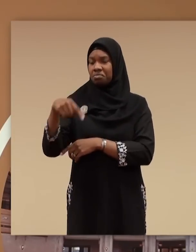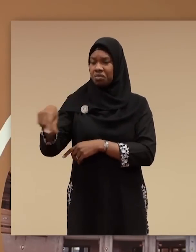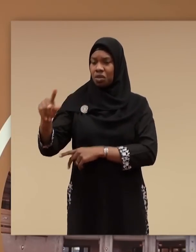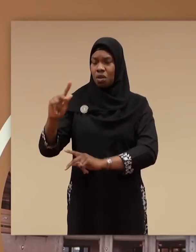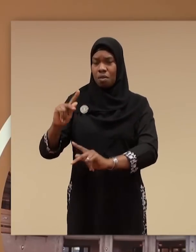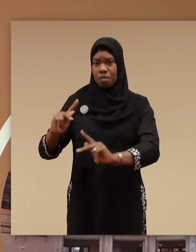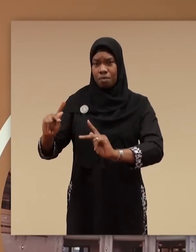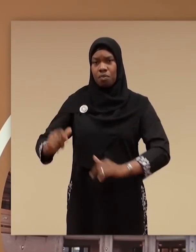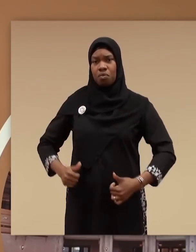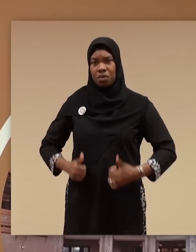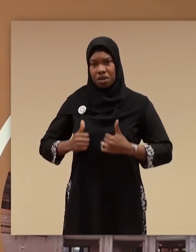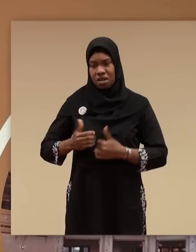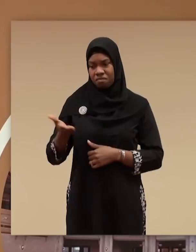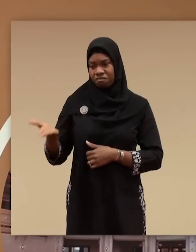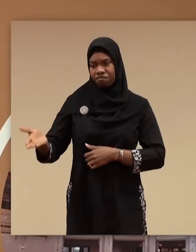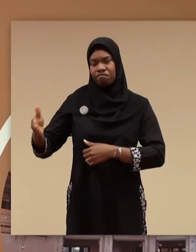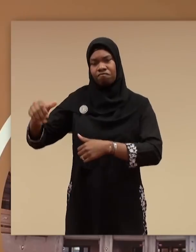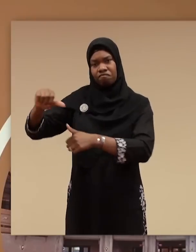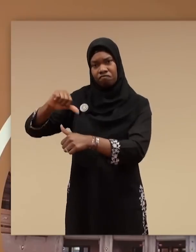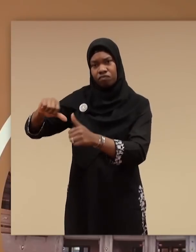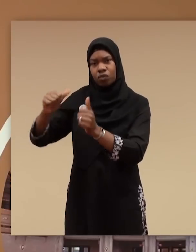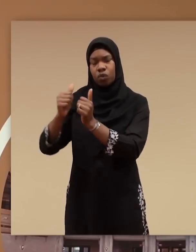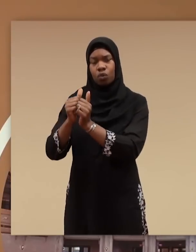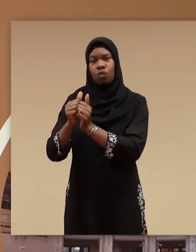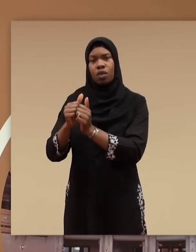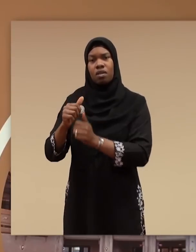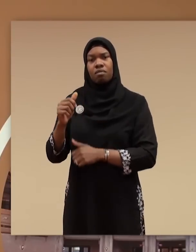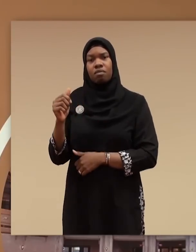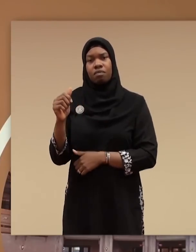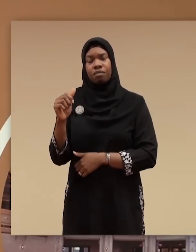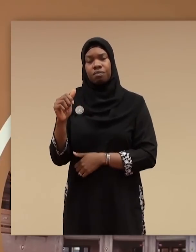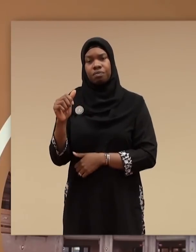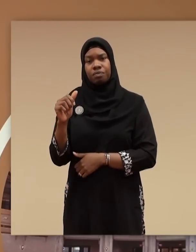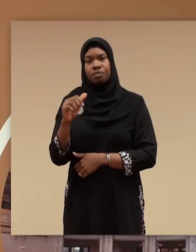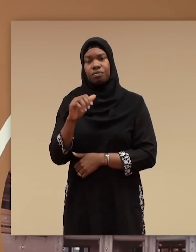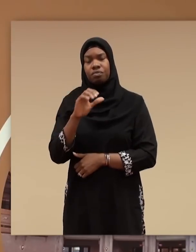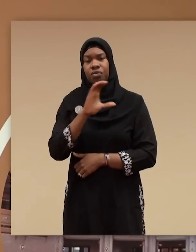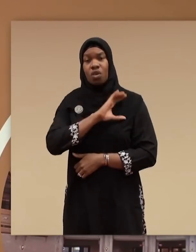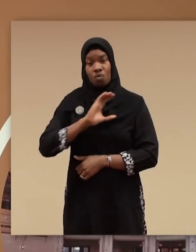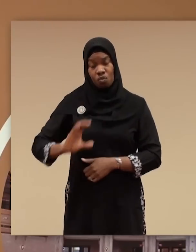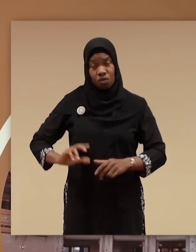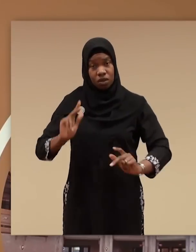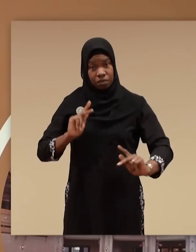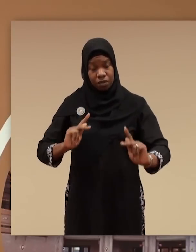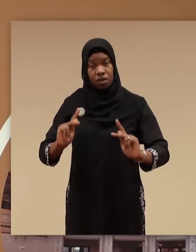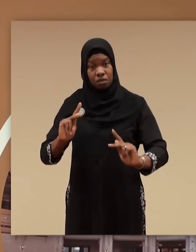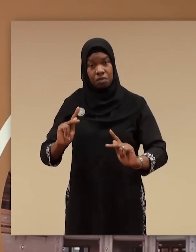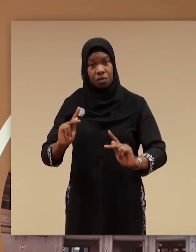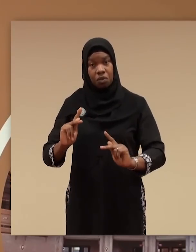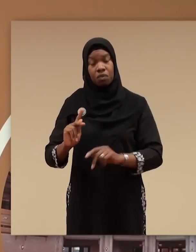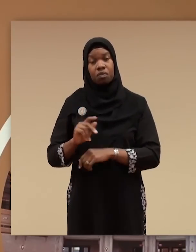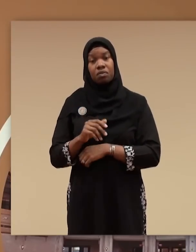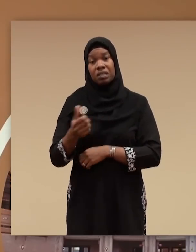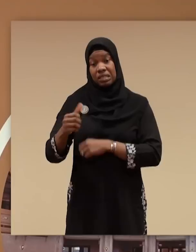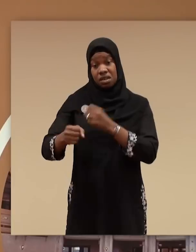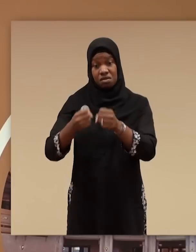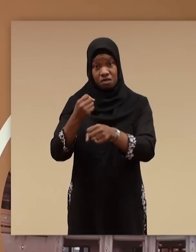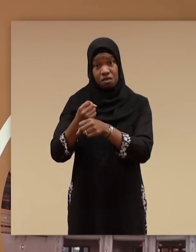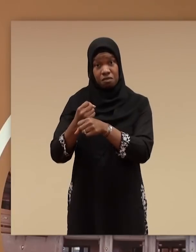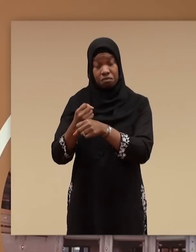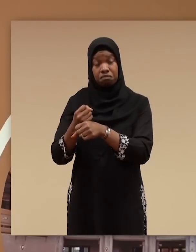the seventh year of the Hijrah, where they came back to Medina. And there were 70 plus of the